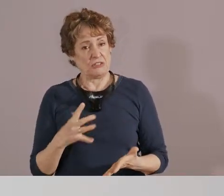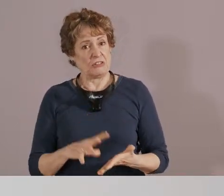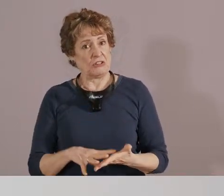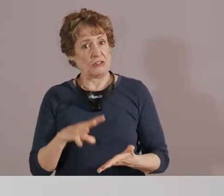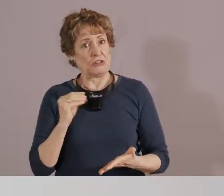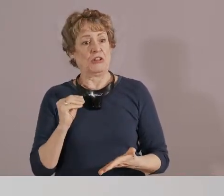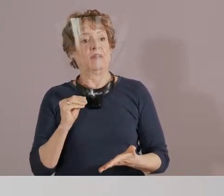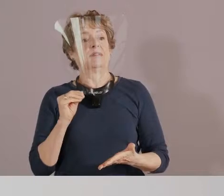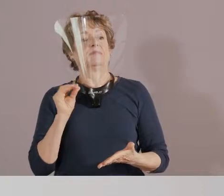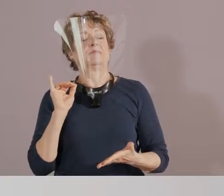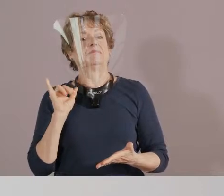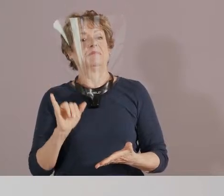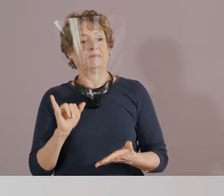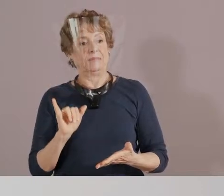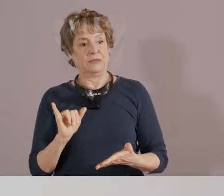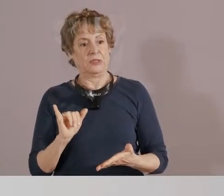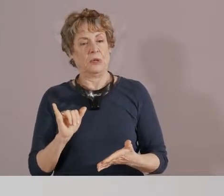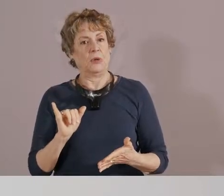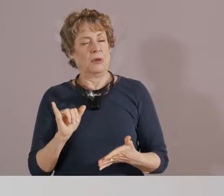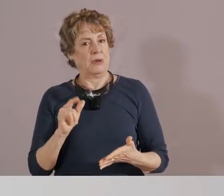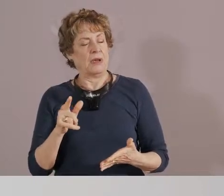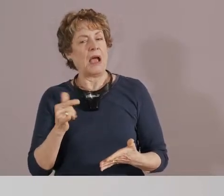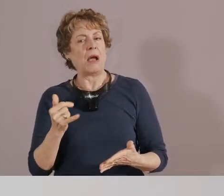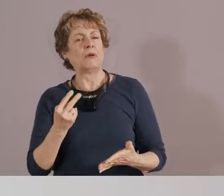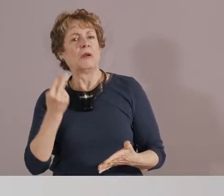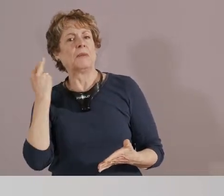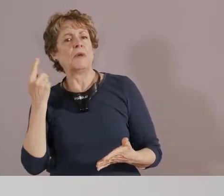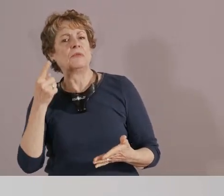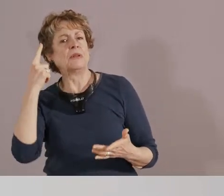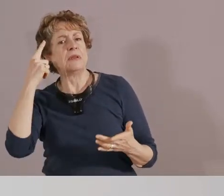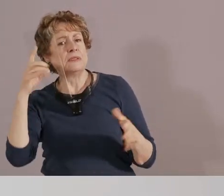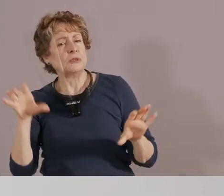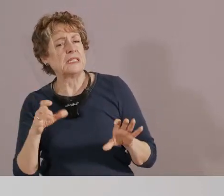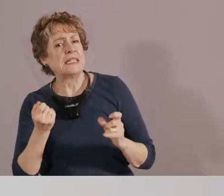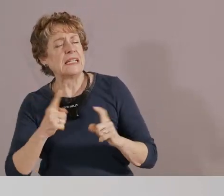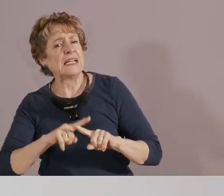we could have done differently? And where do you think we go from here?